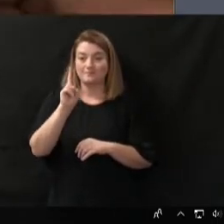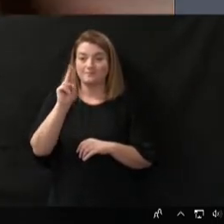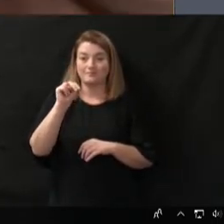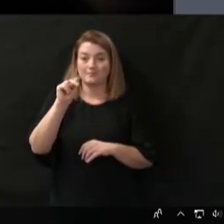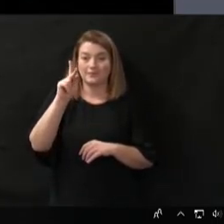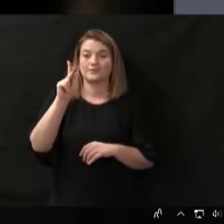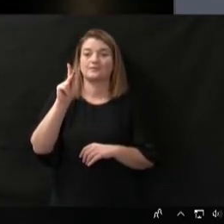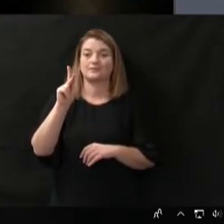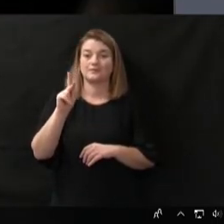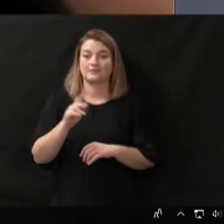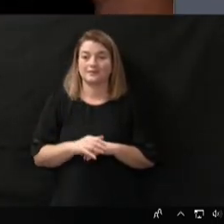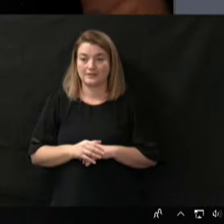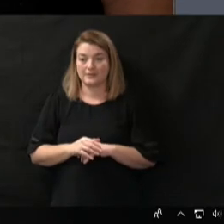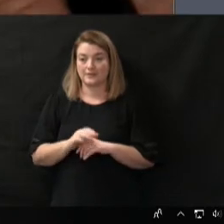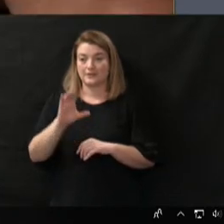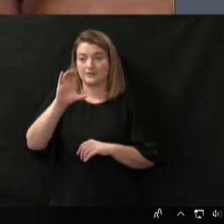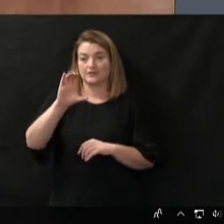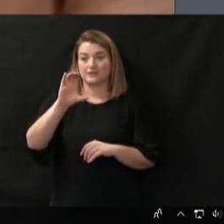Good.